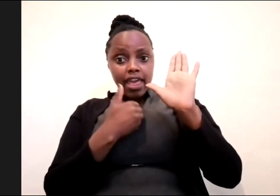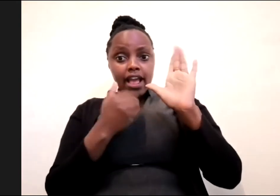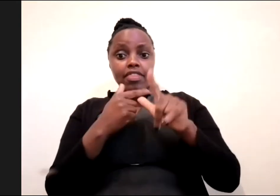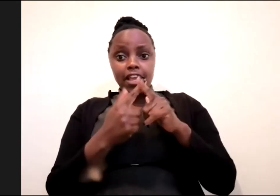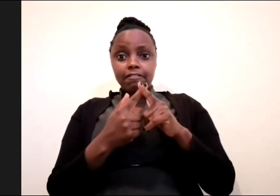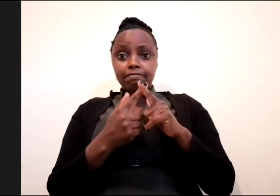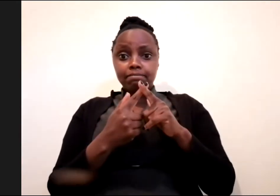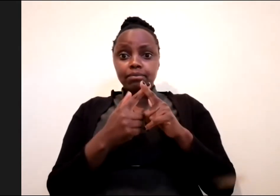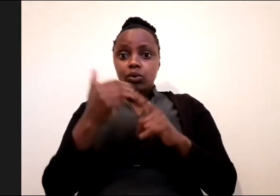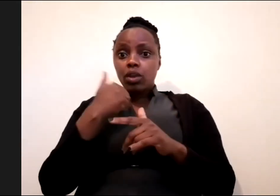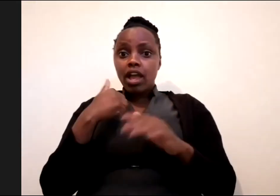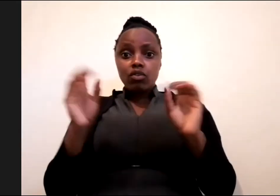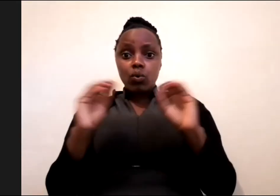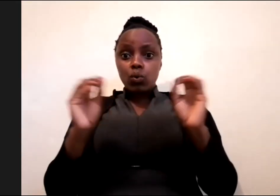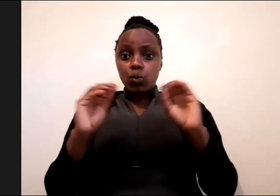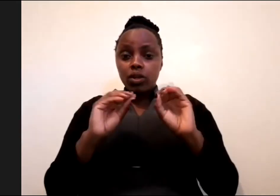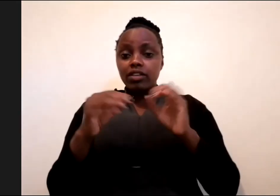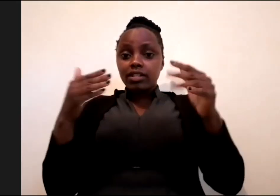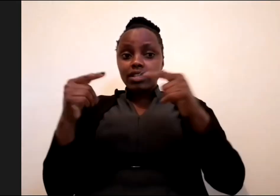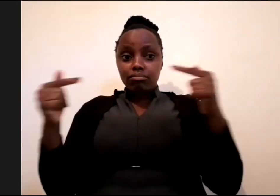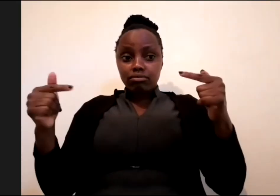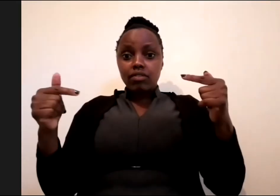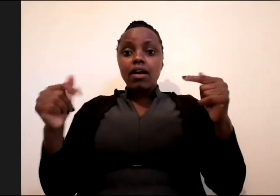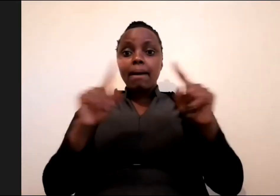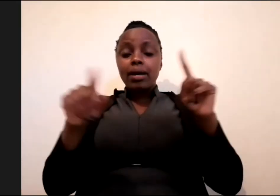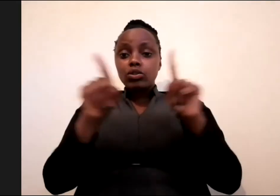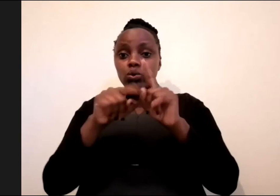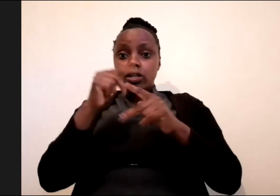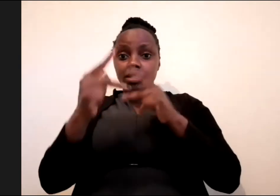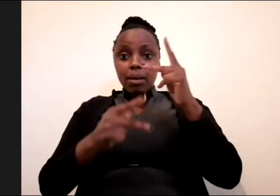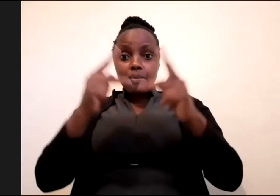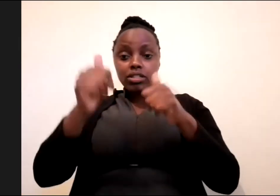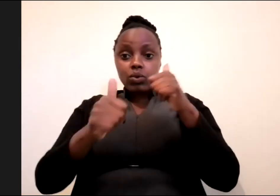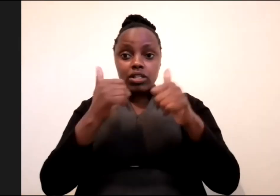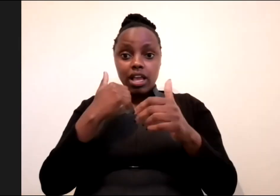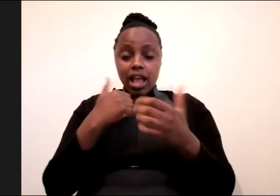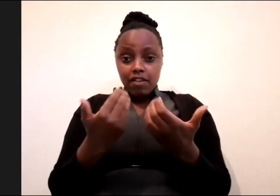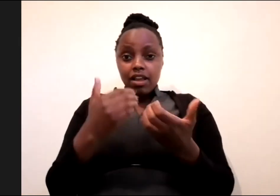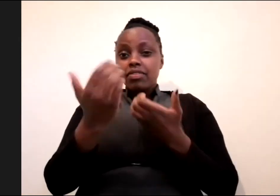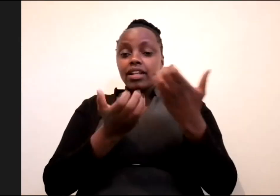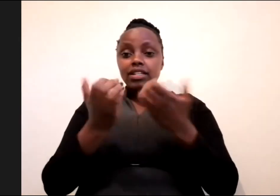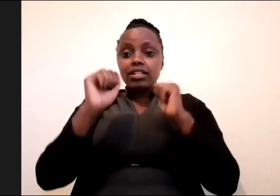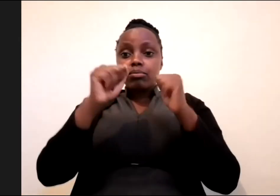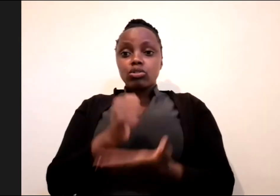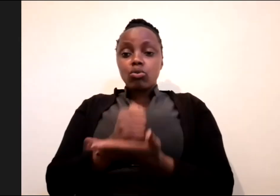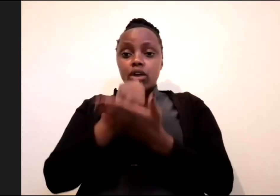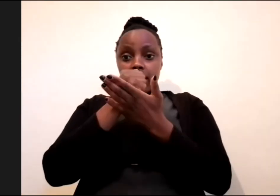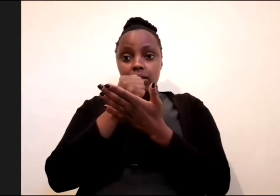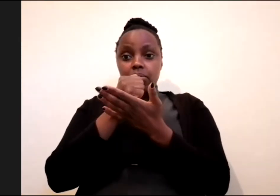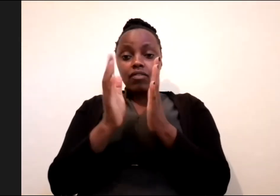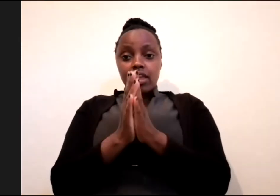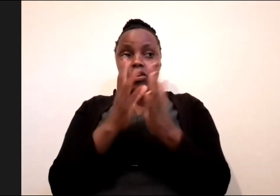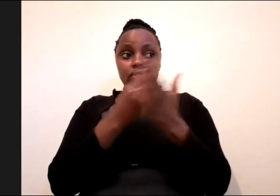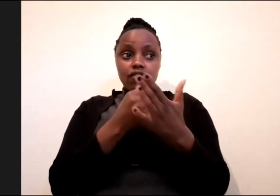there's no, it's not forbidden that processors and traders can help on financial aspect, but